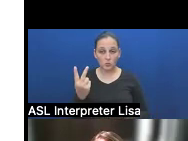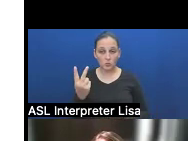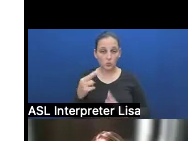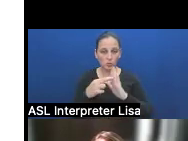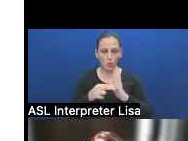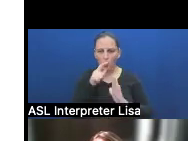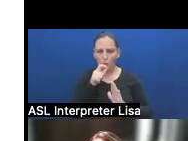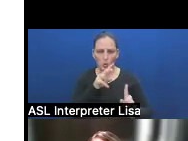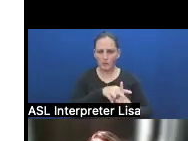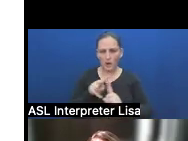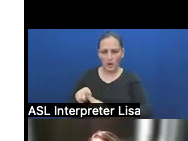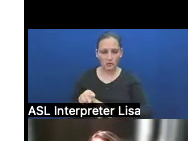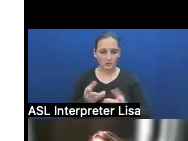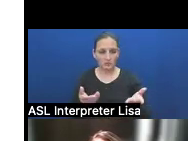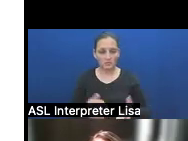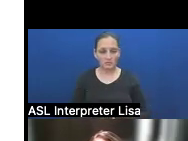public entities?